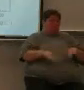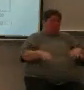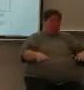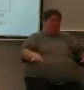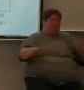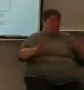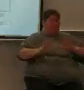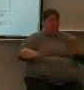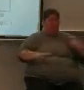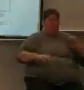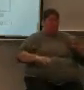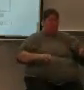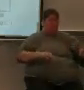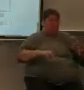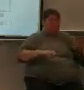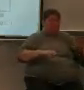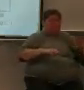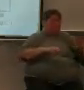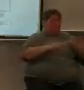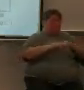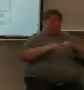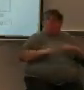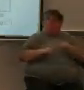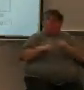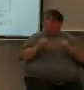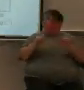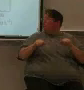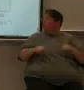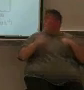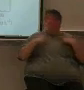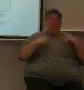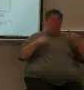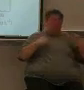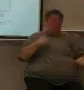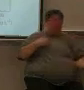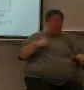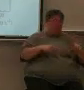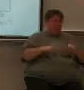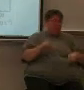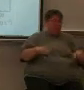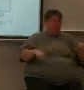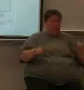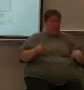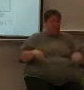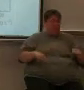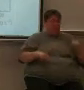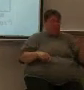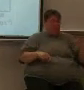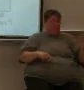there's this pulse, and you may not catch it, but you could have low diversity because of that if you came back a month later.